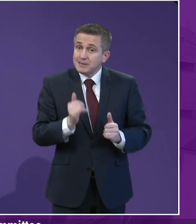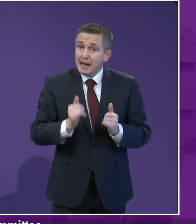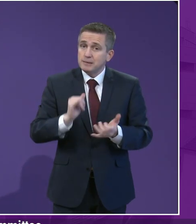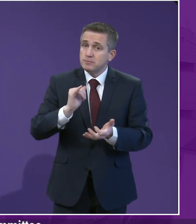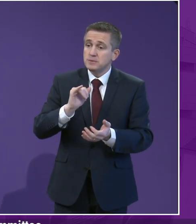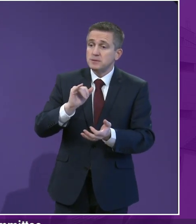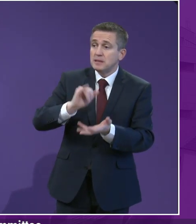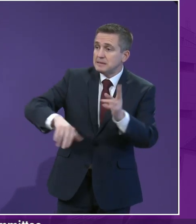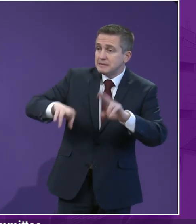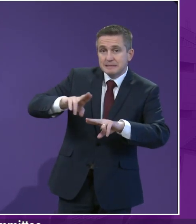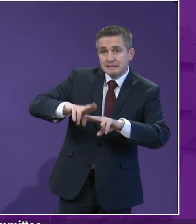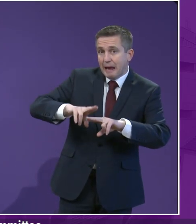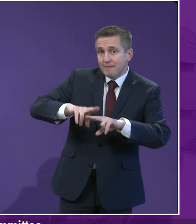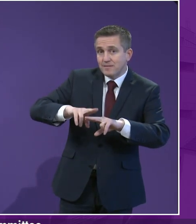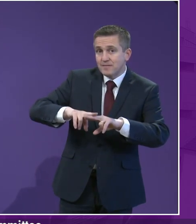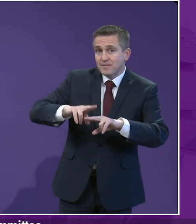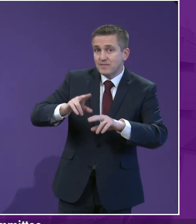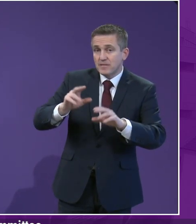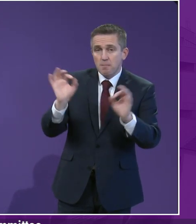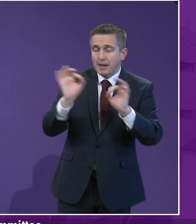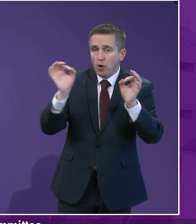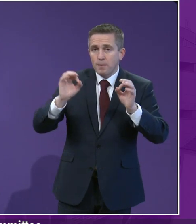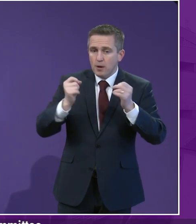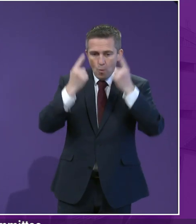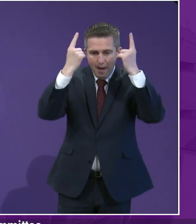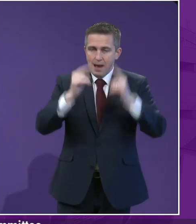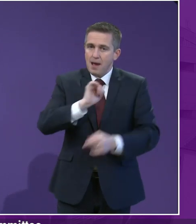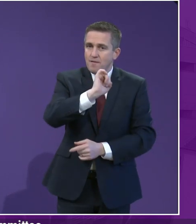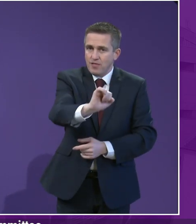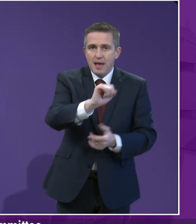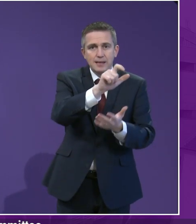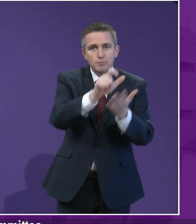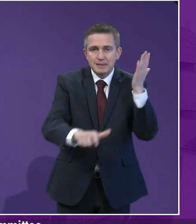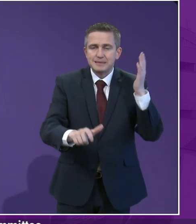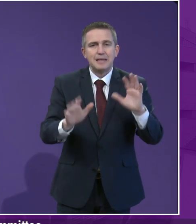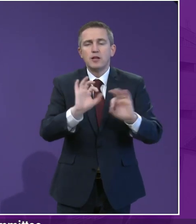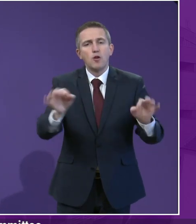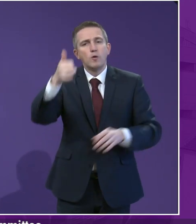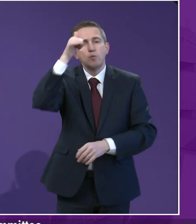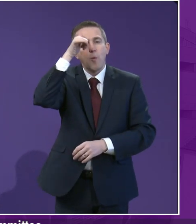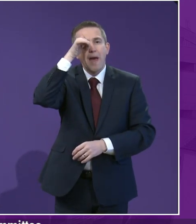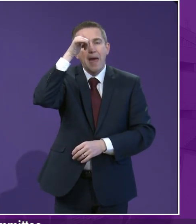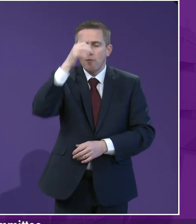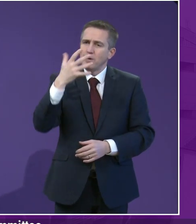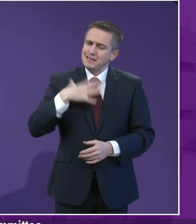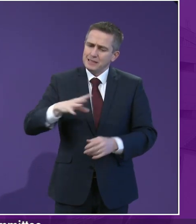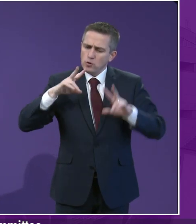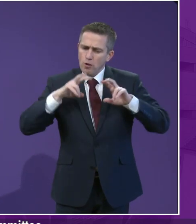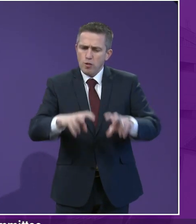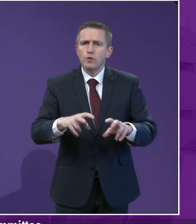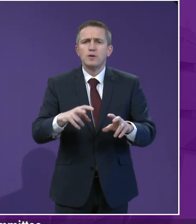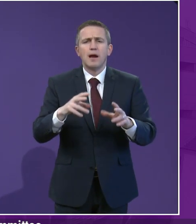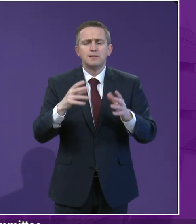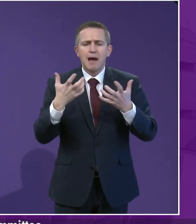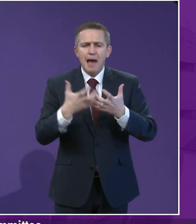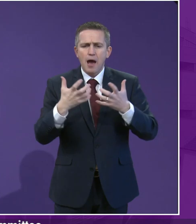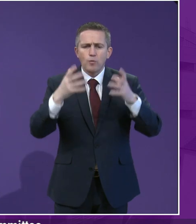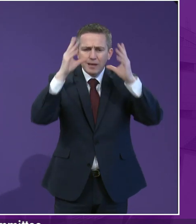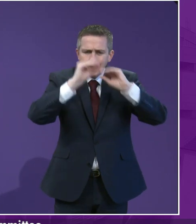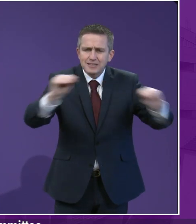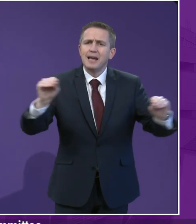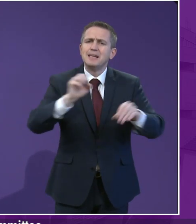that once support is in place, that support seems to be working quite well. There are some